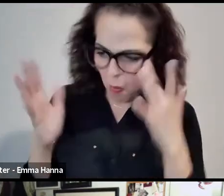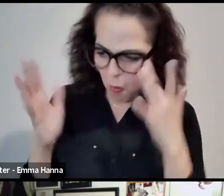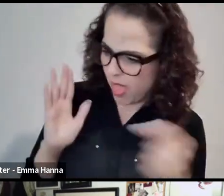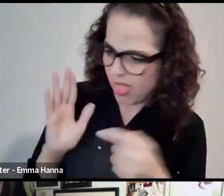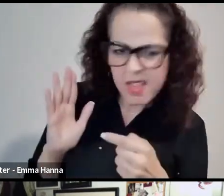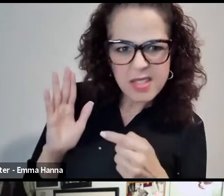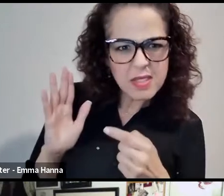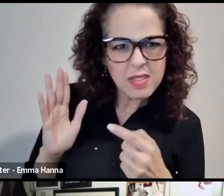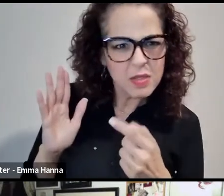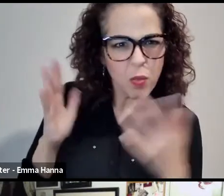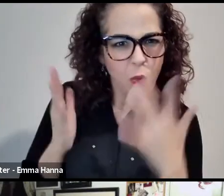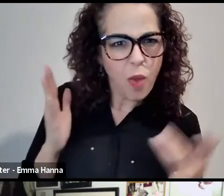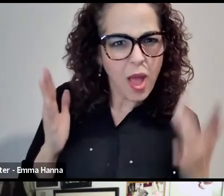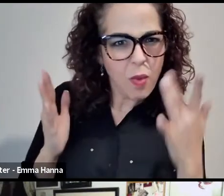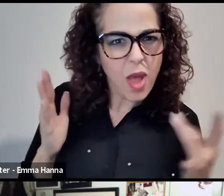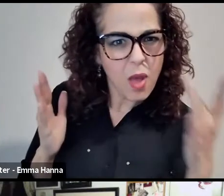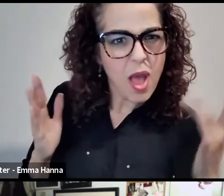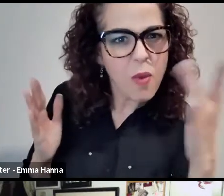way? And,